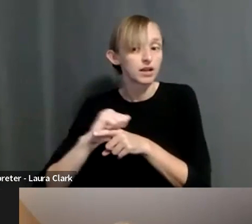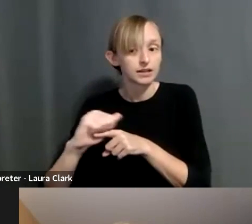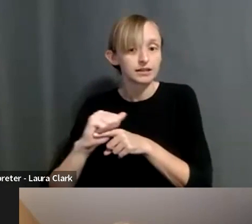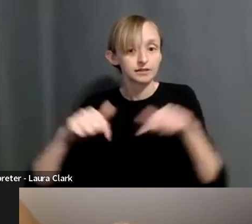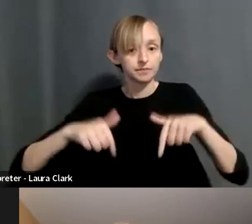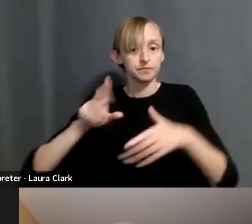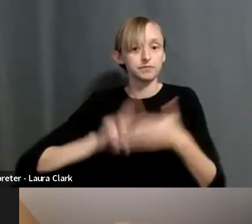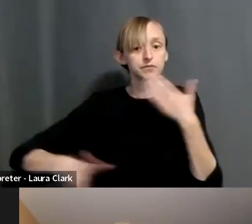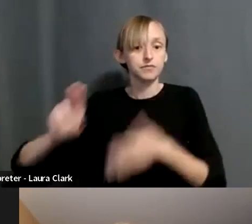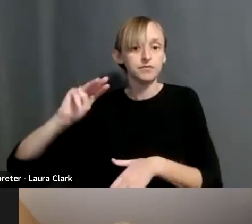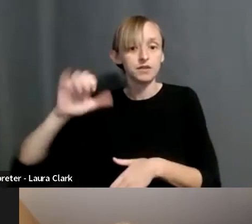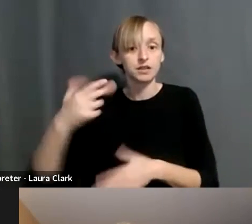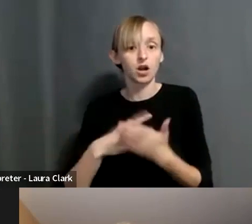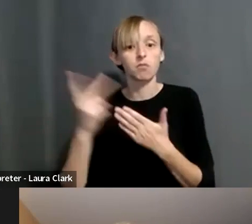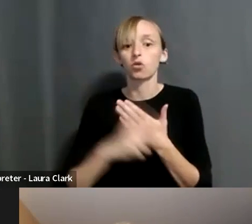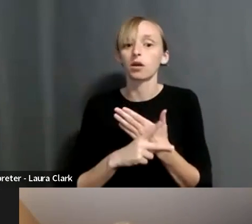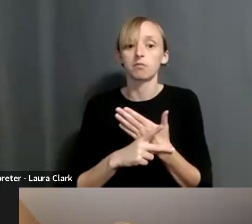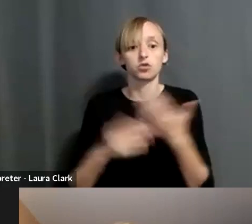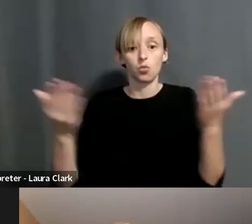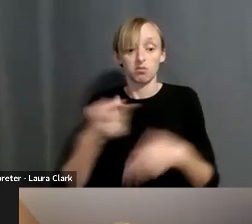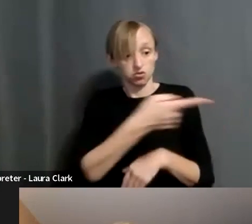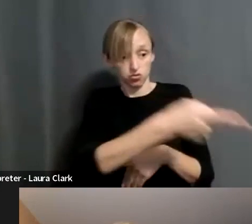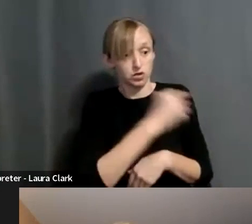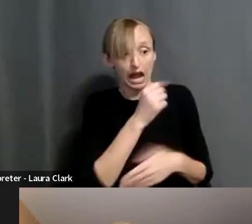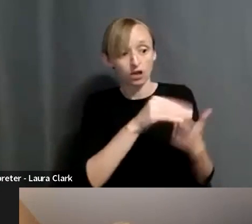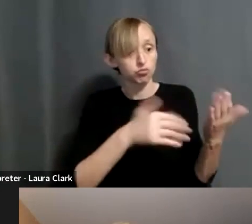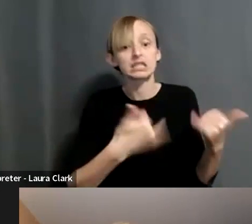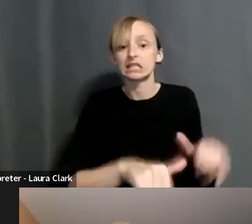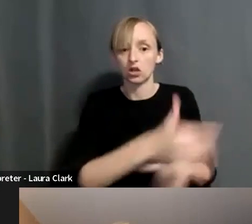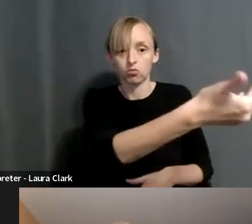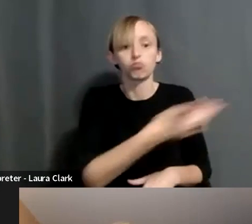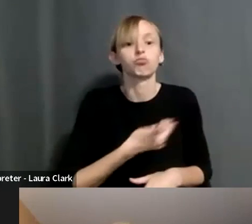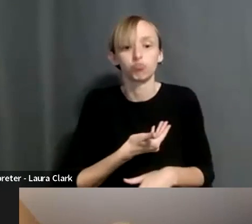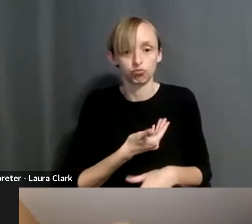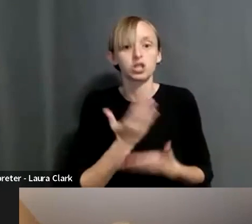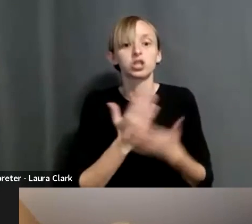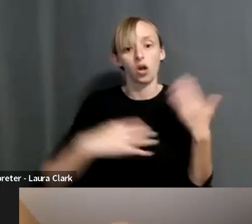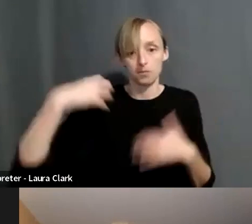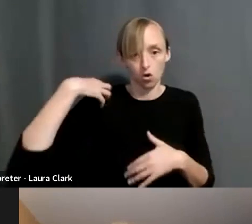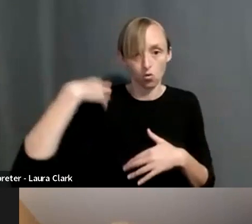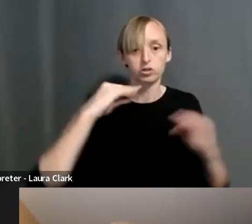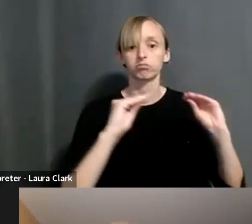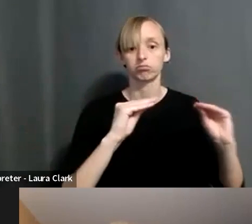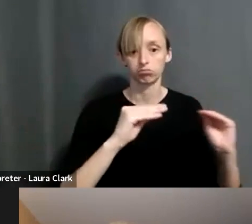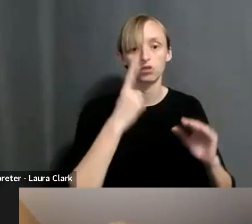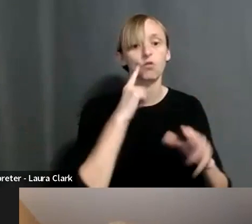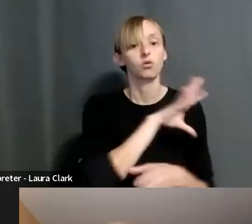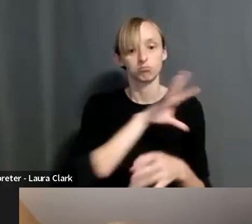at the university is welcoming of non-students to help provide some coaching, instruction, and